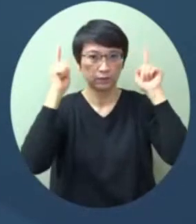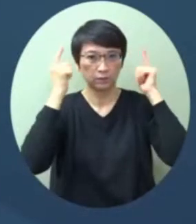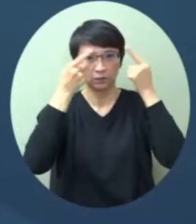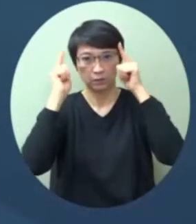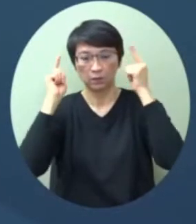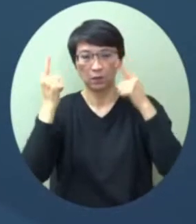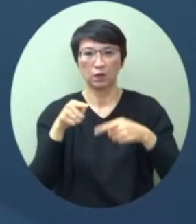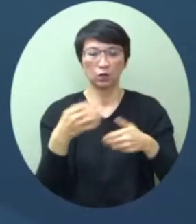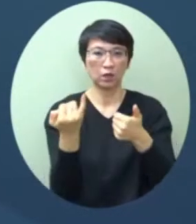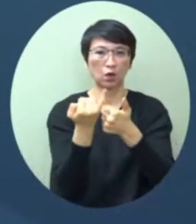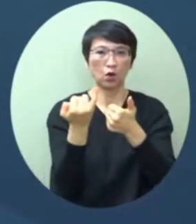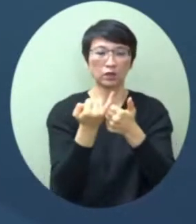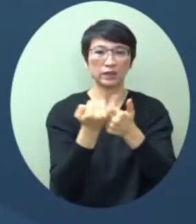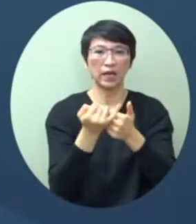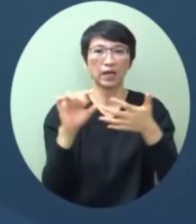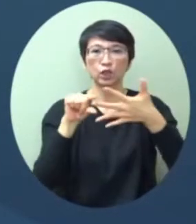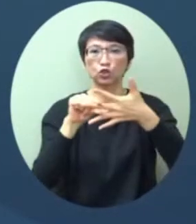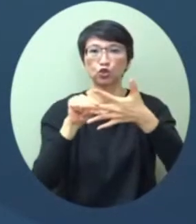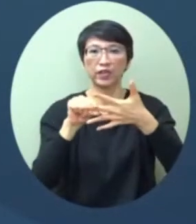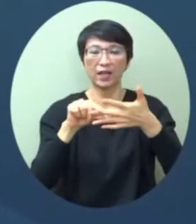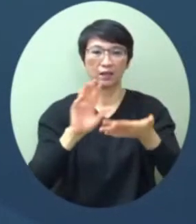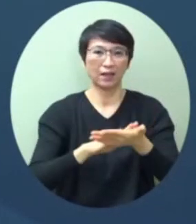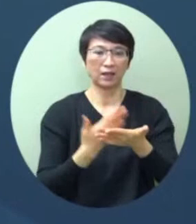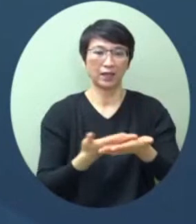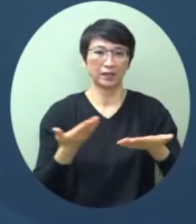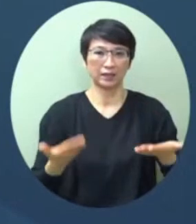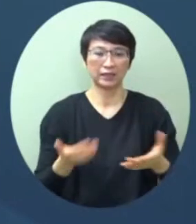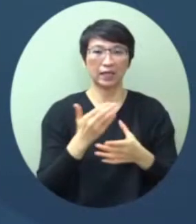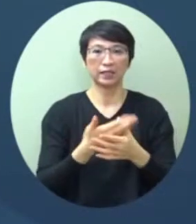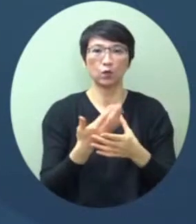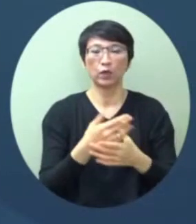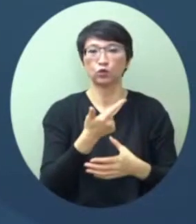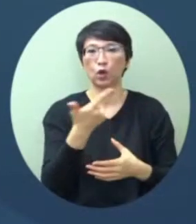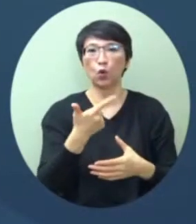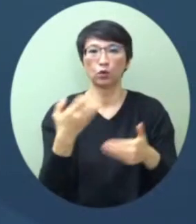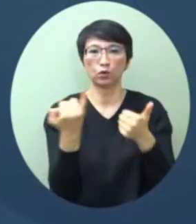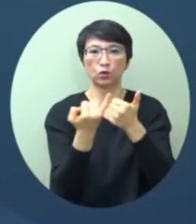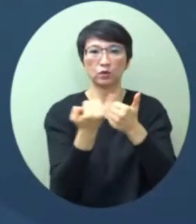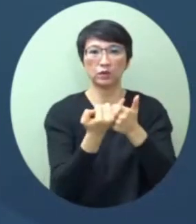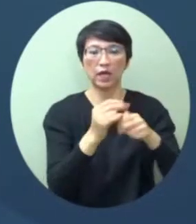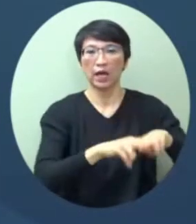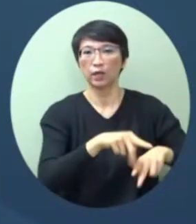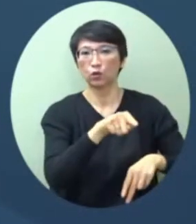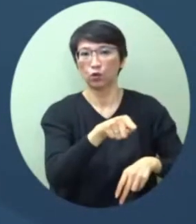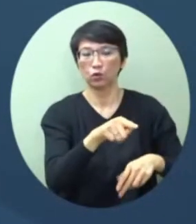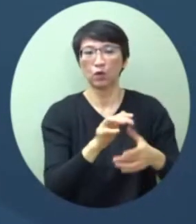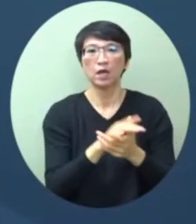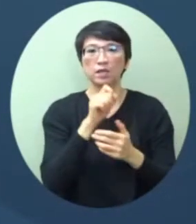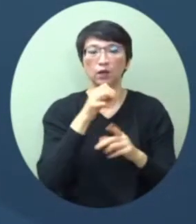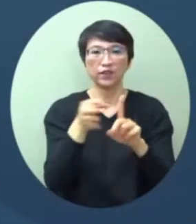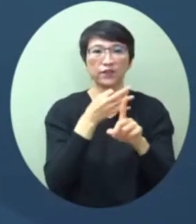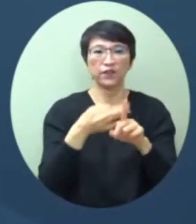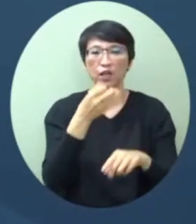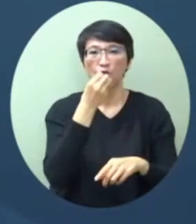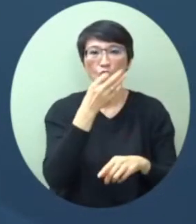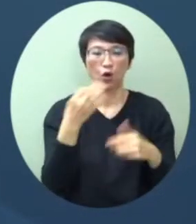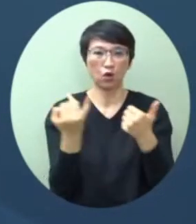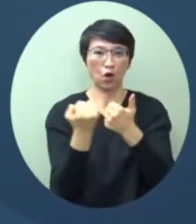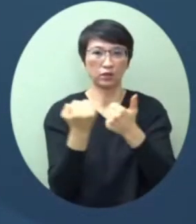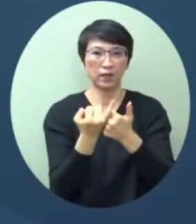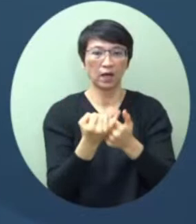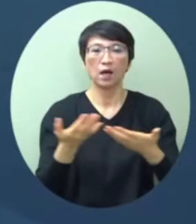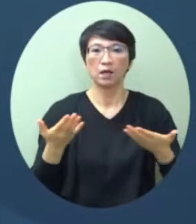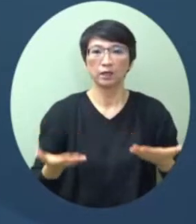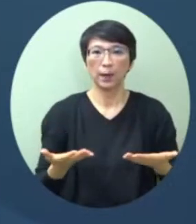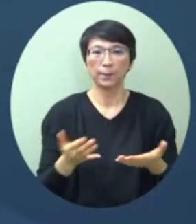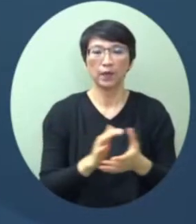have approached universities that have student hostels. But then we still have students